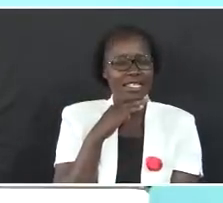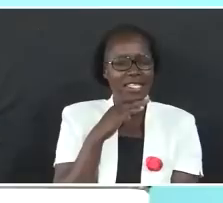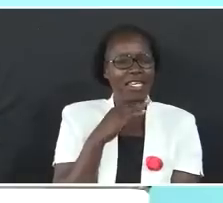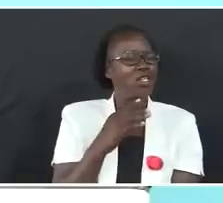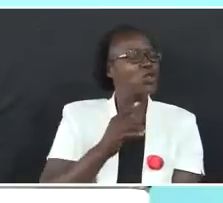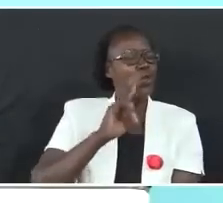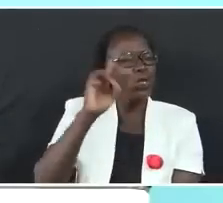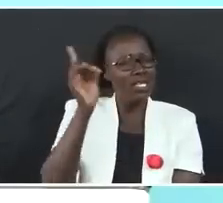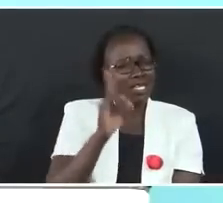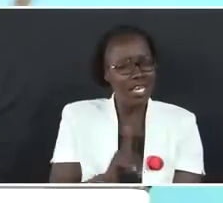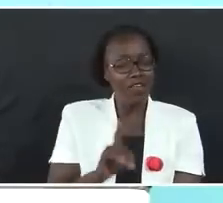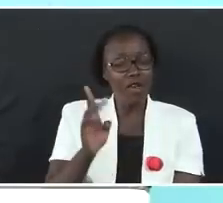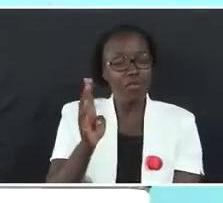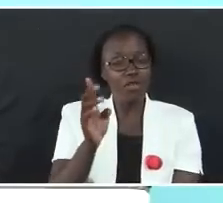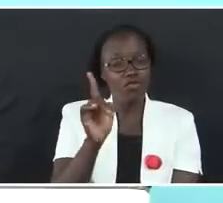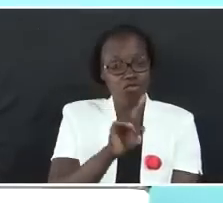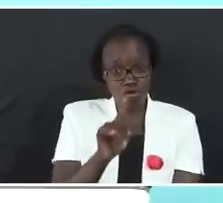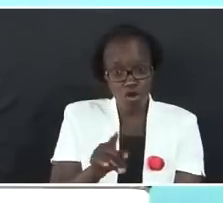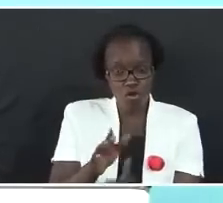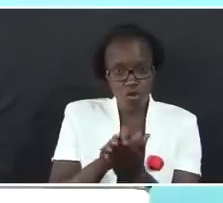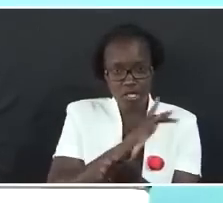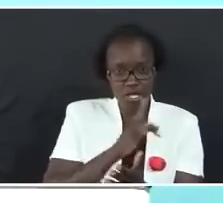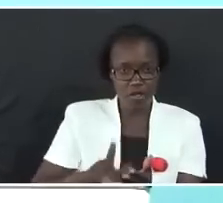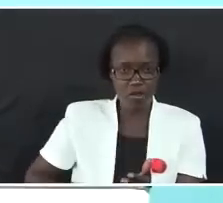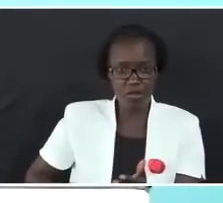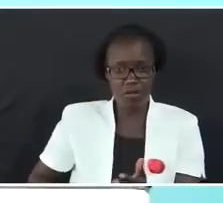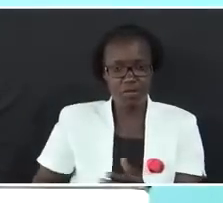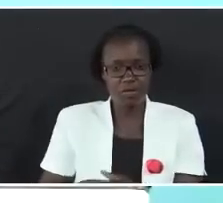go wrong with the Lord.